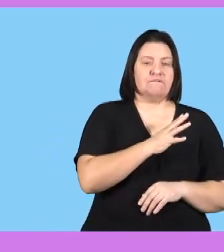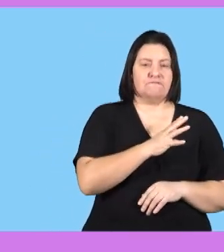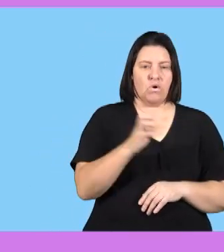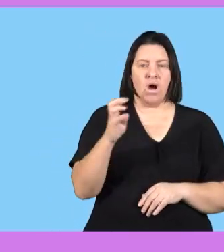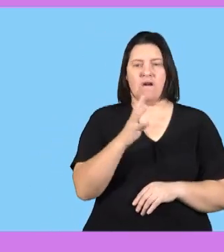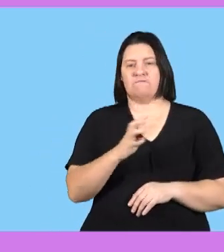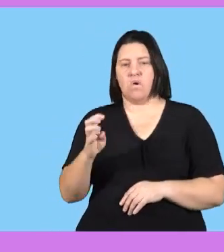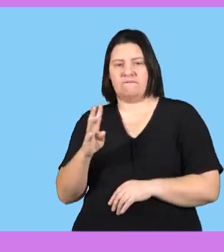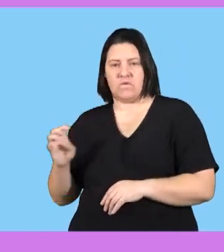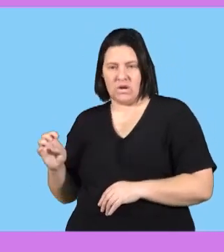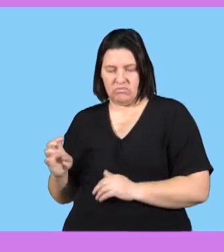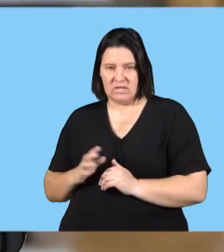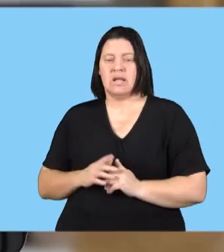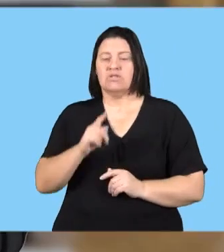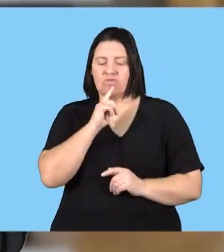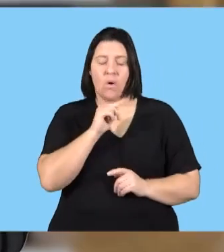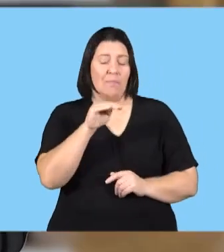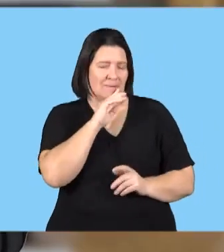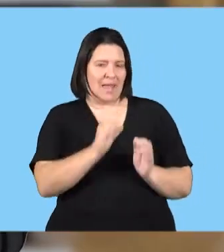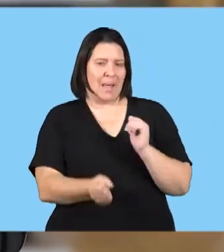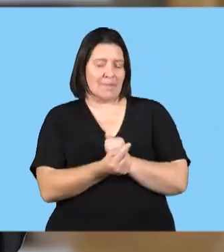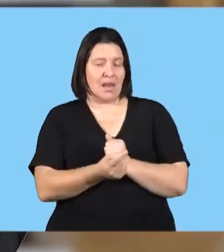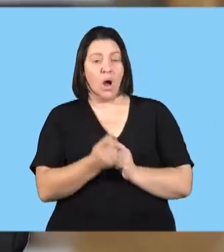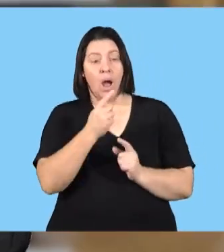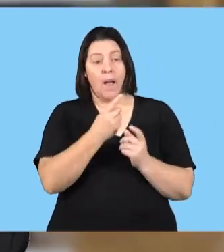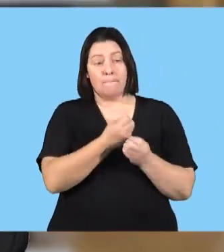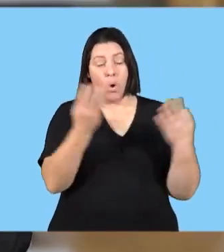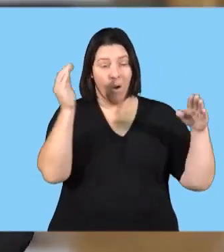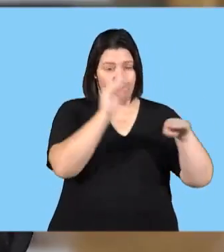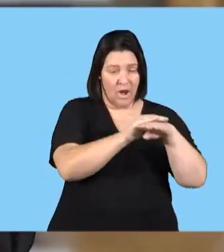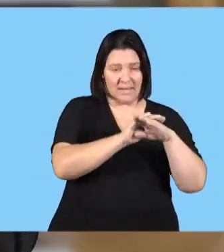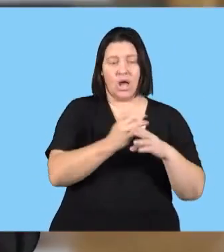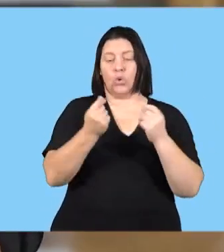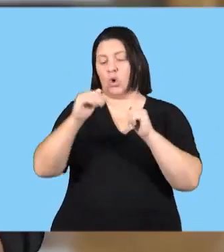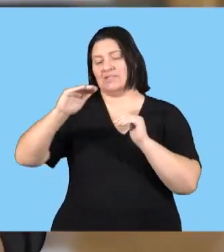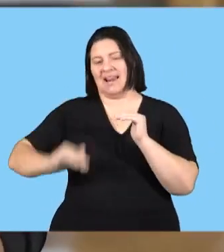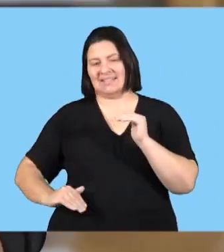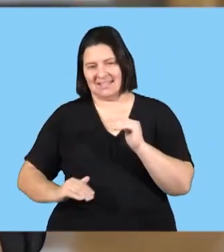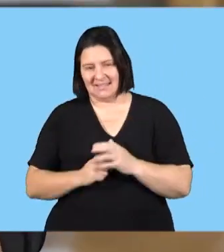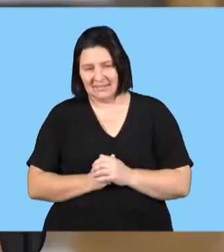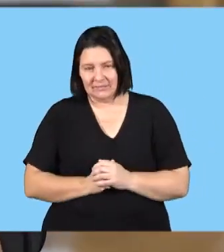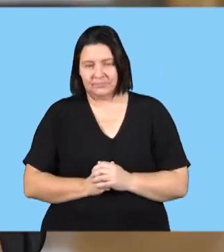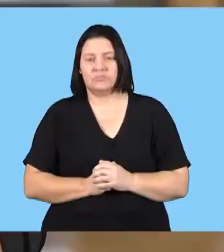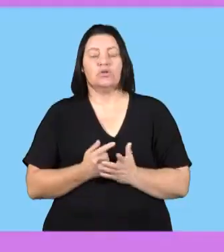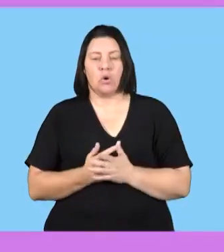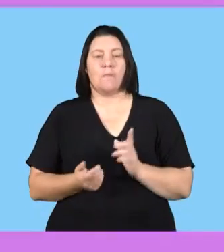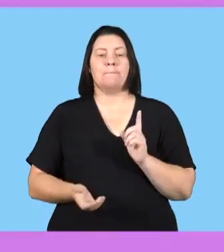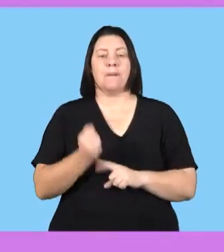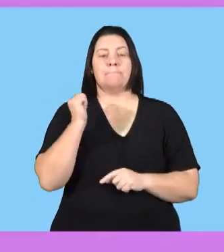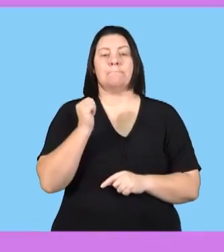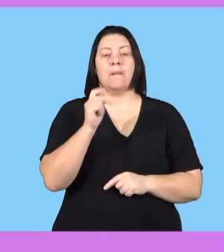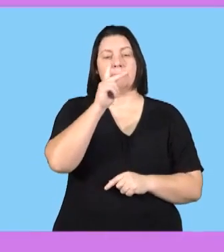cost becomes less. That is what is happening when you share a fixed cost. Okay, determine the values of